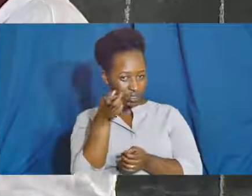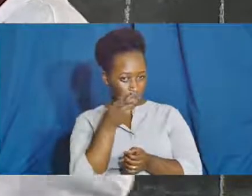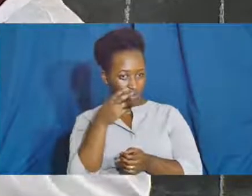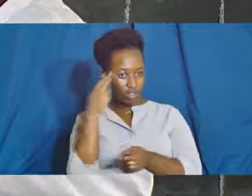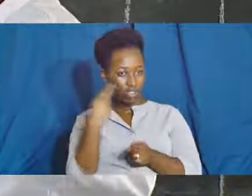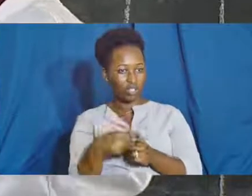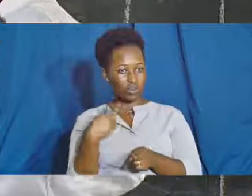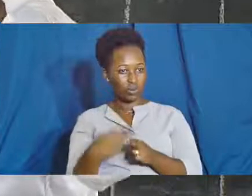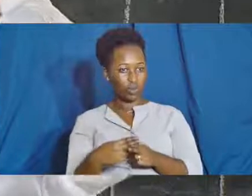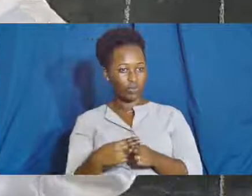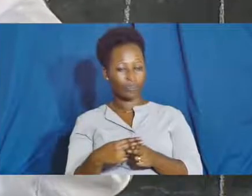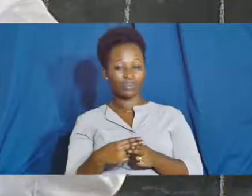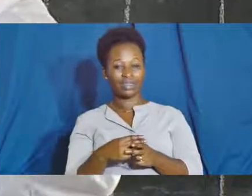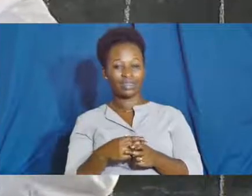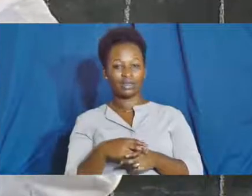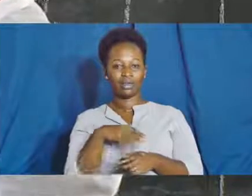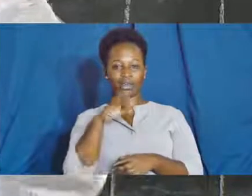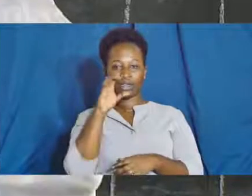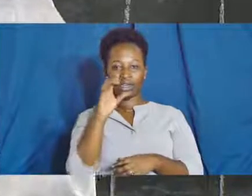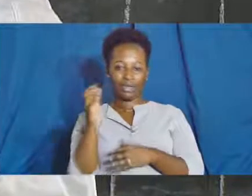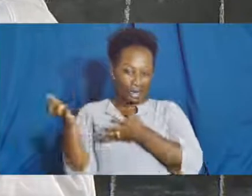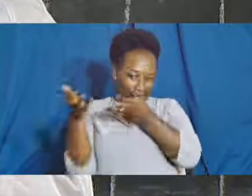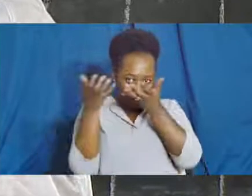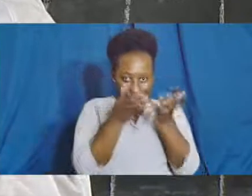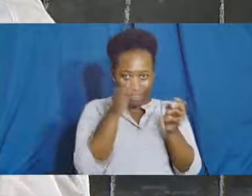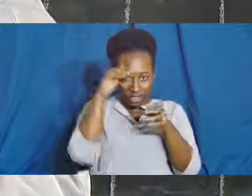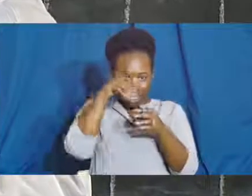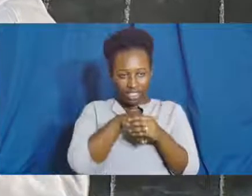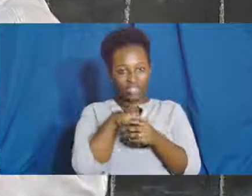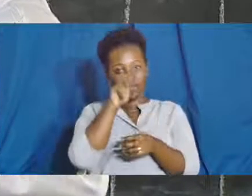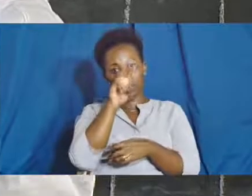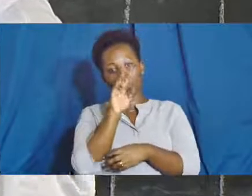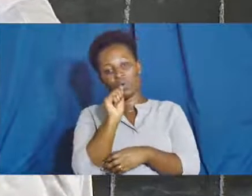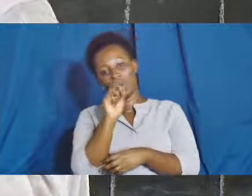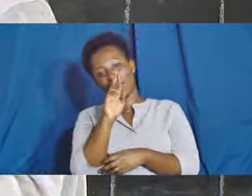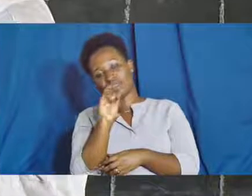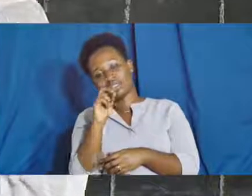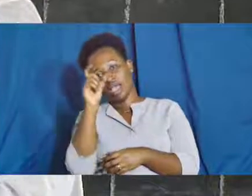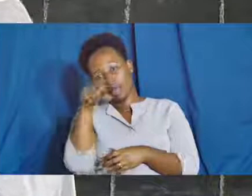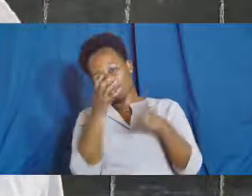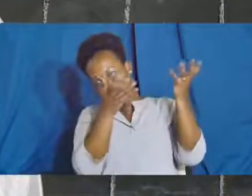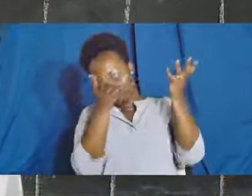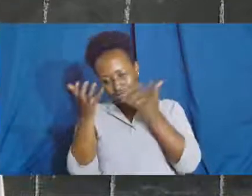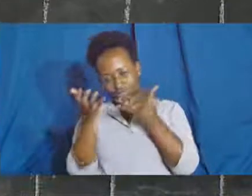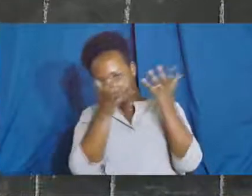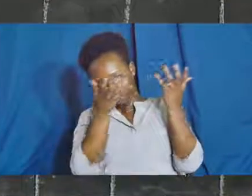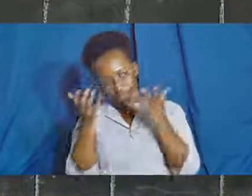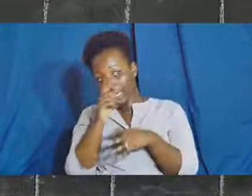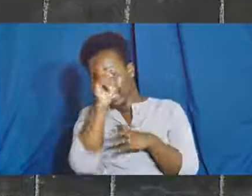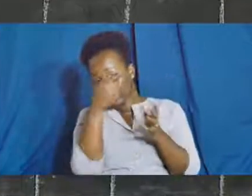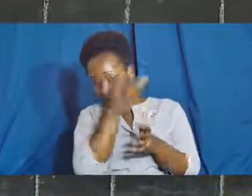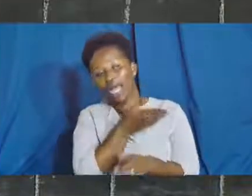call it carriage inwards or carriage on purchases. Did he pay people to off-road and load wages? Are they